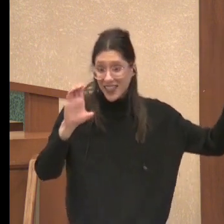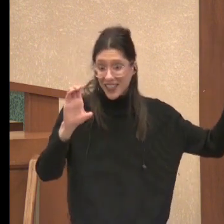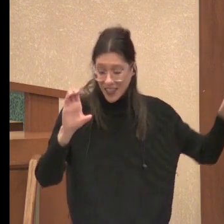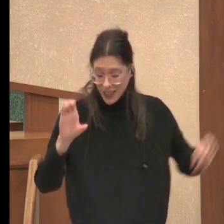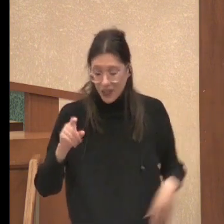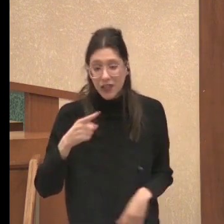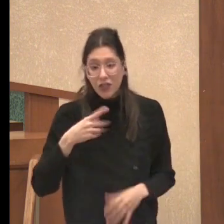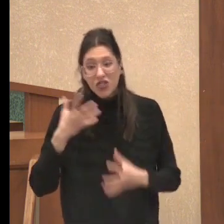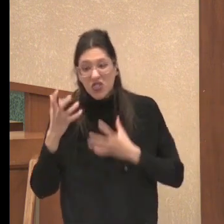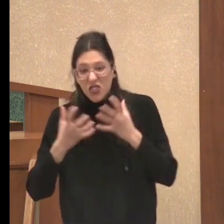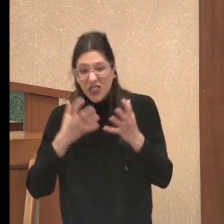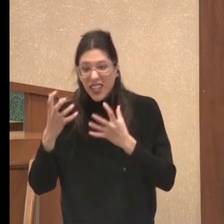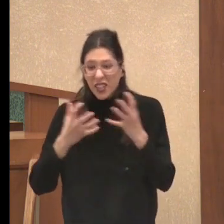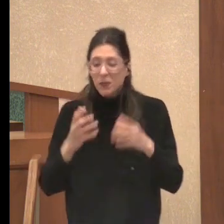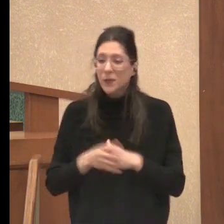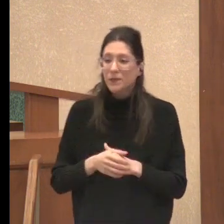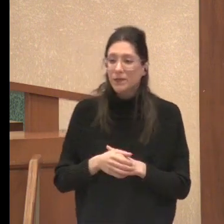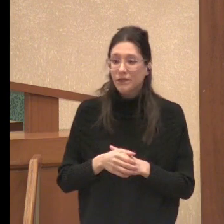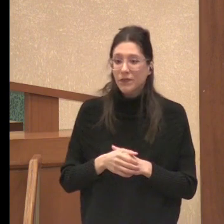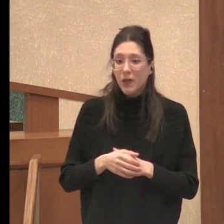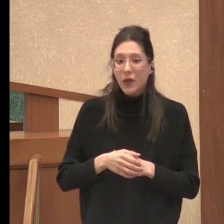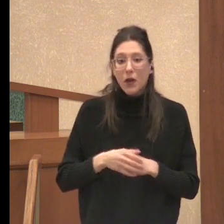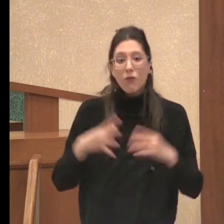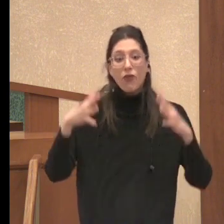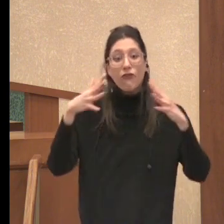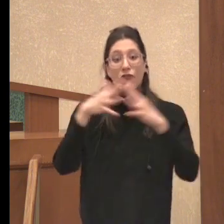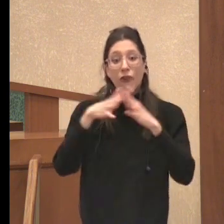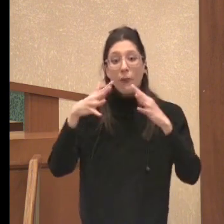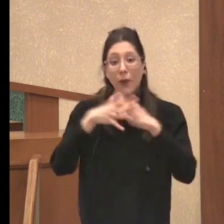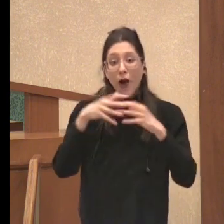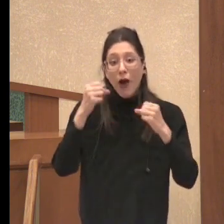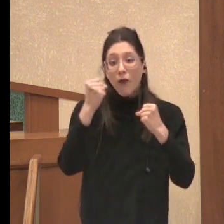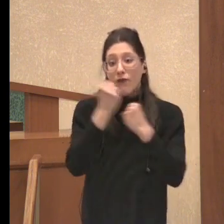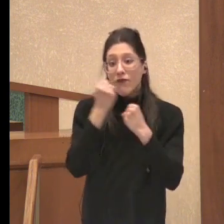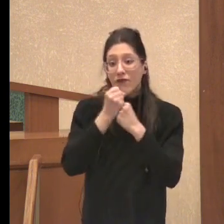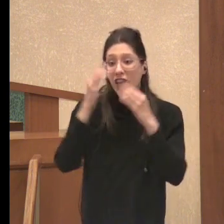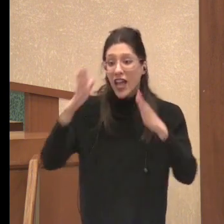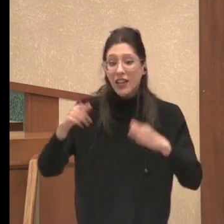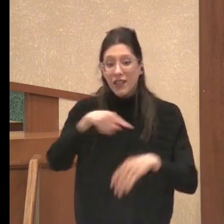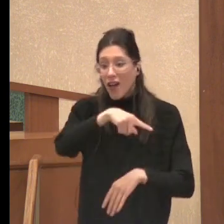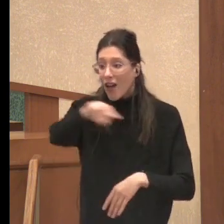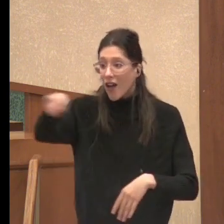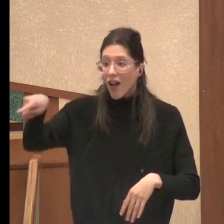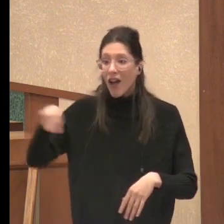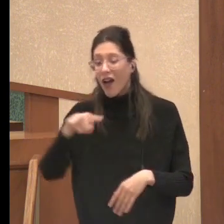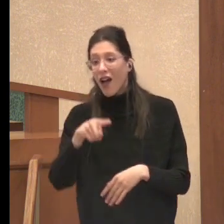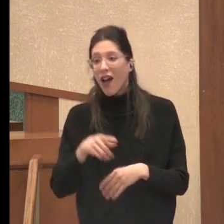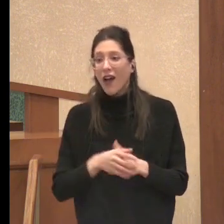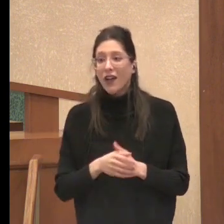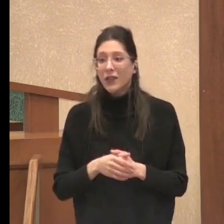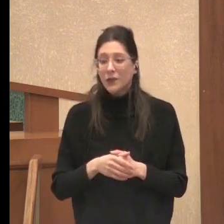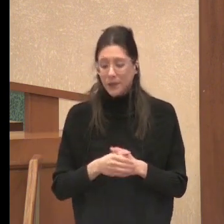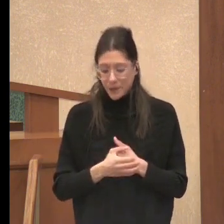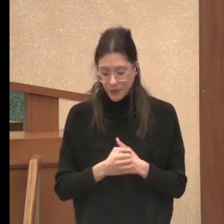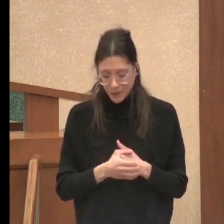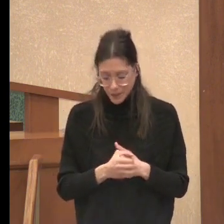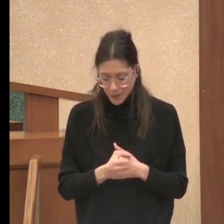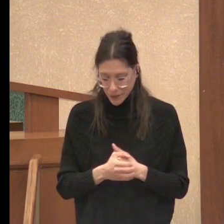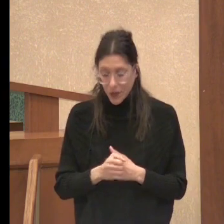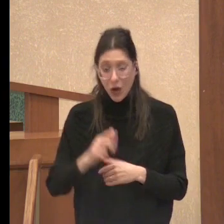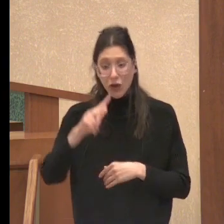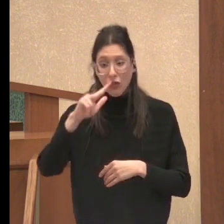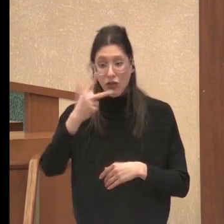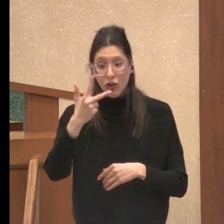Lucas shouted to a sea of football fans, fresh off their city's third Super